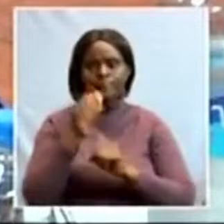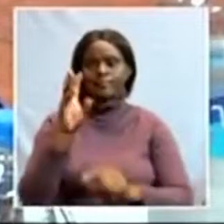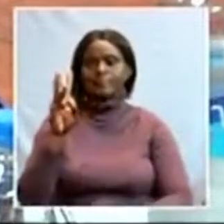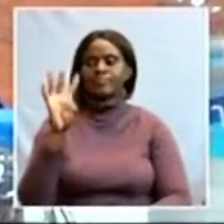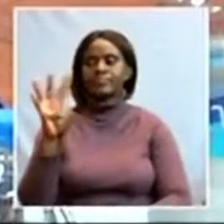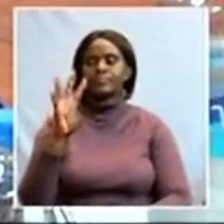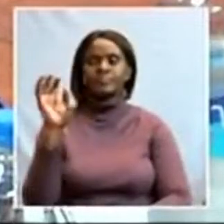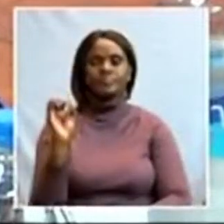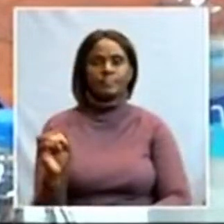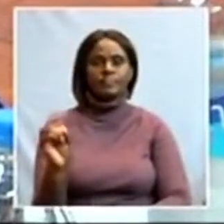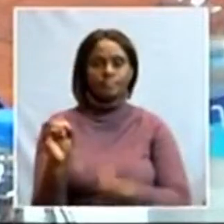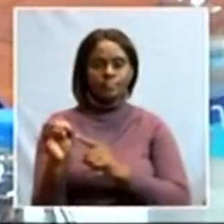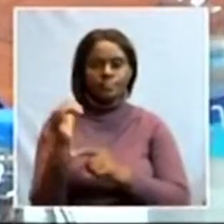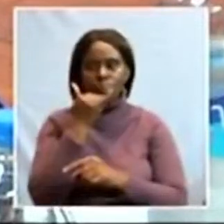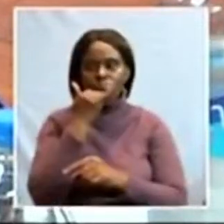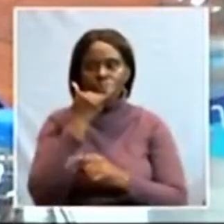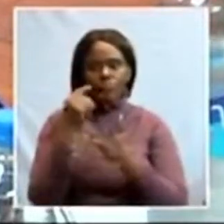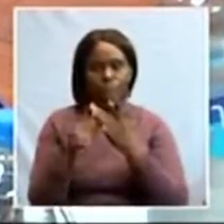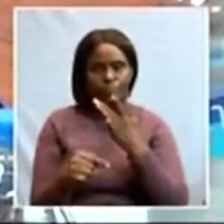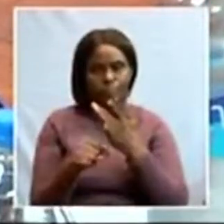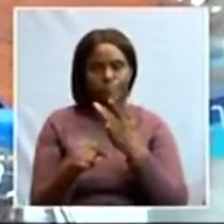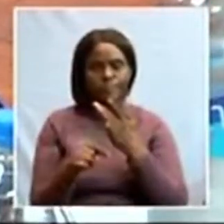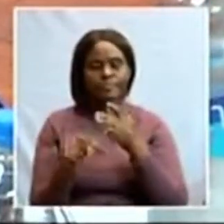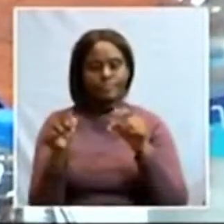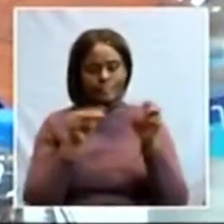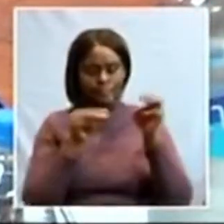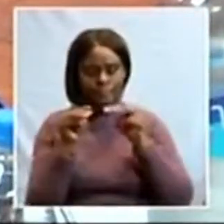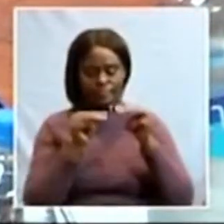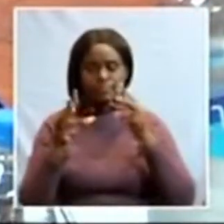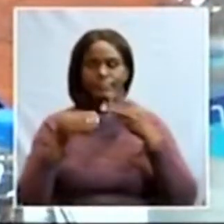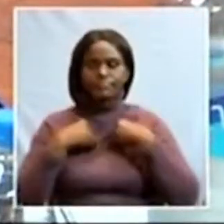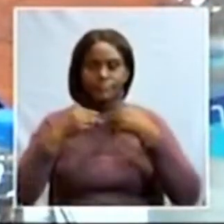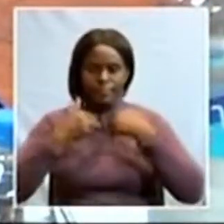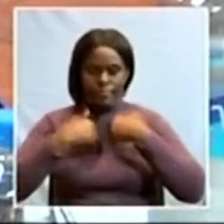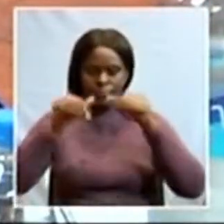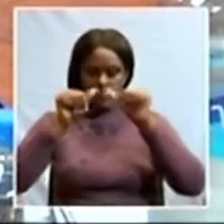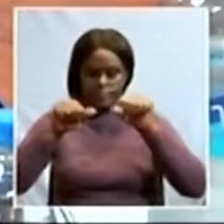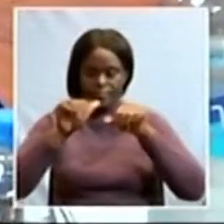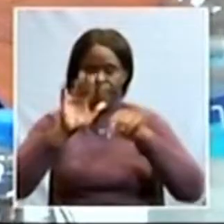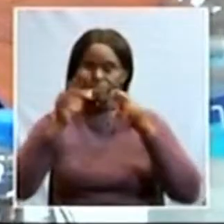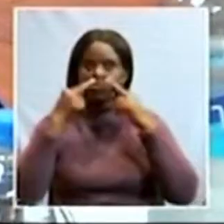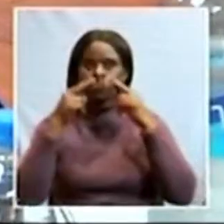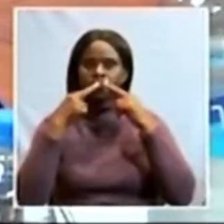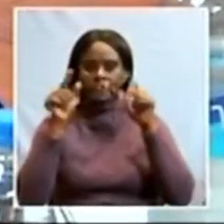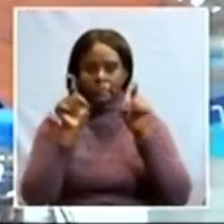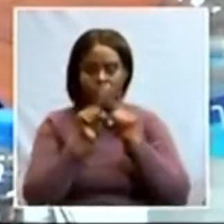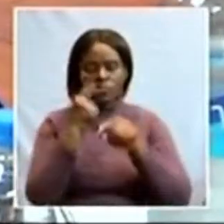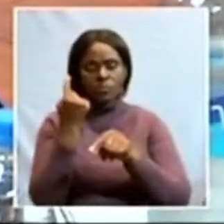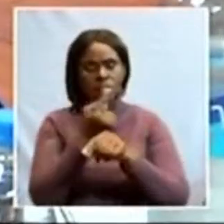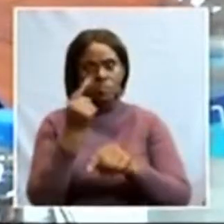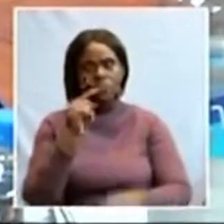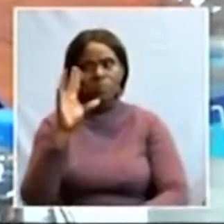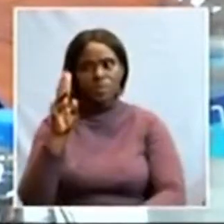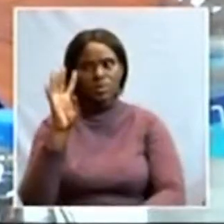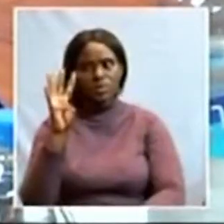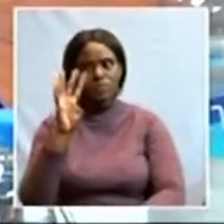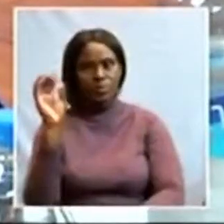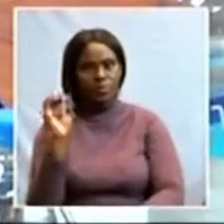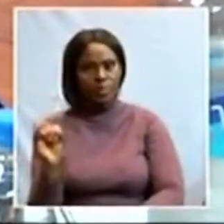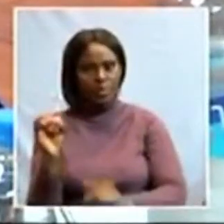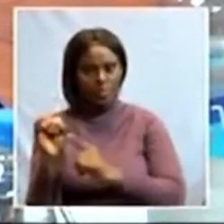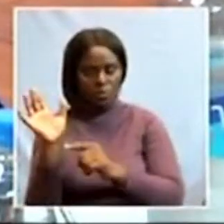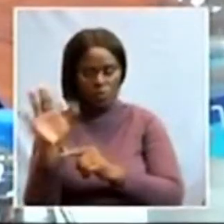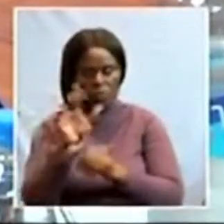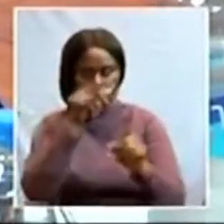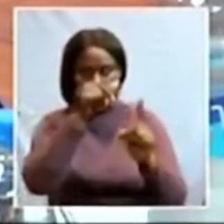64%. Cause of query: management acknowledges the audit findings that only 64% of